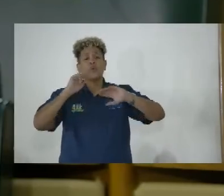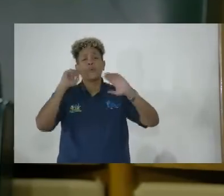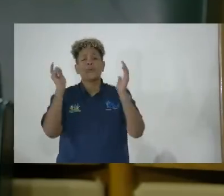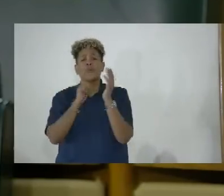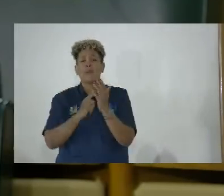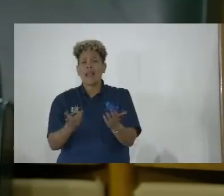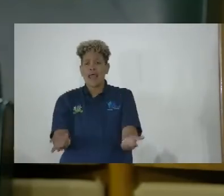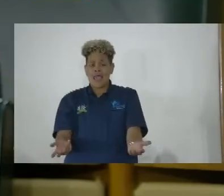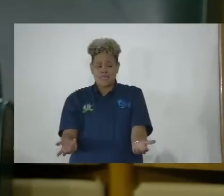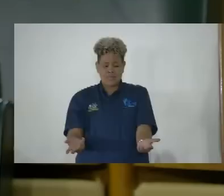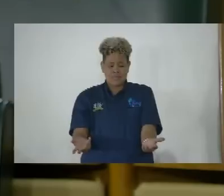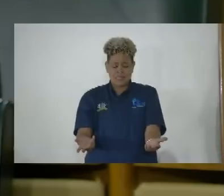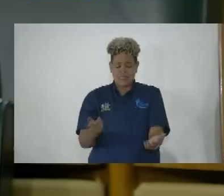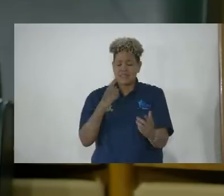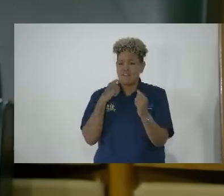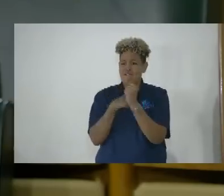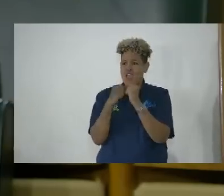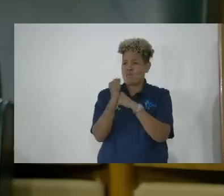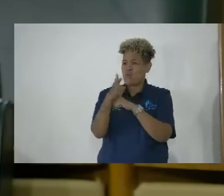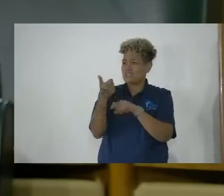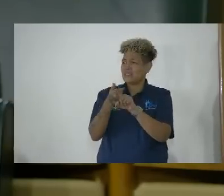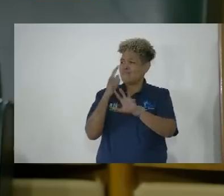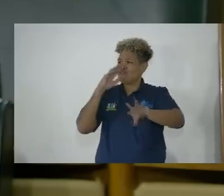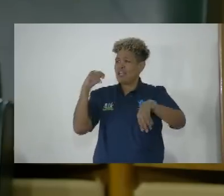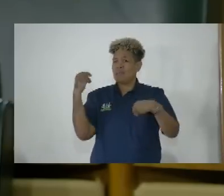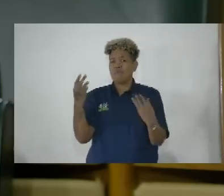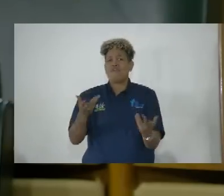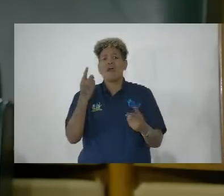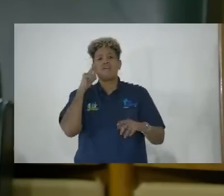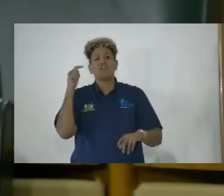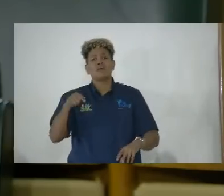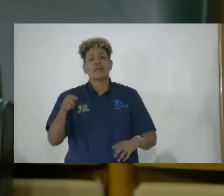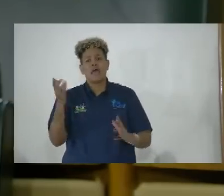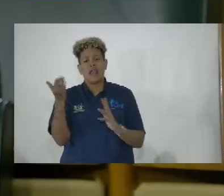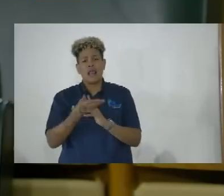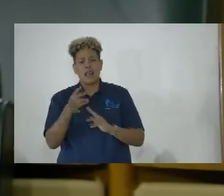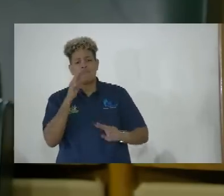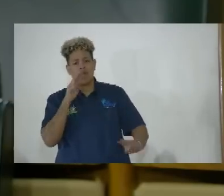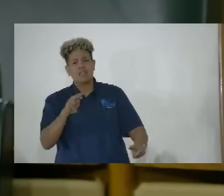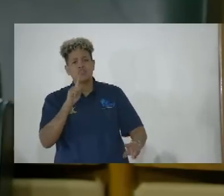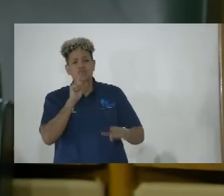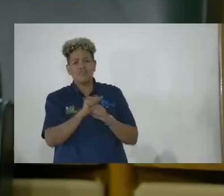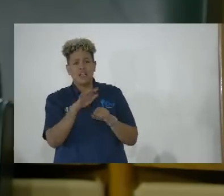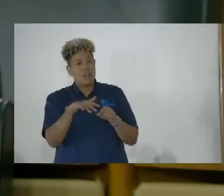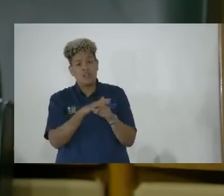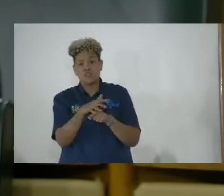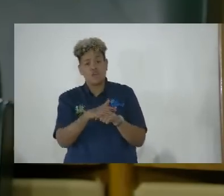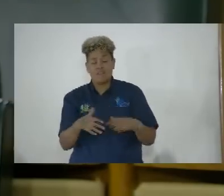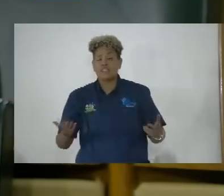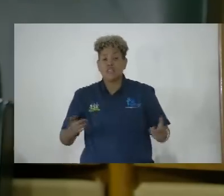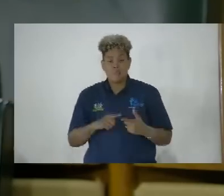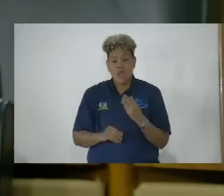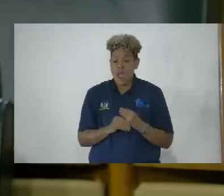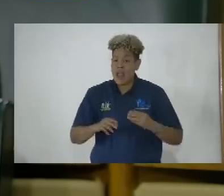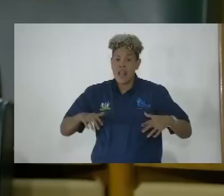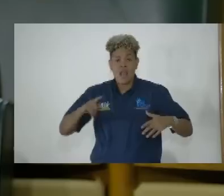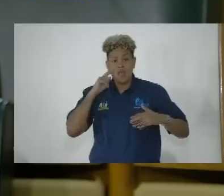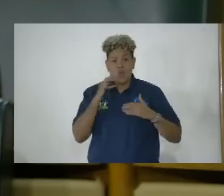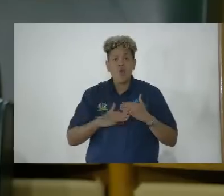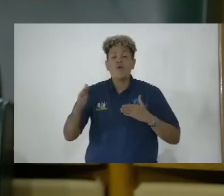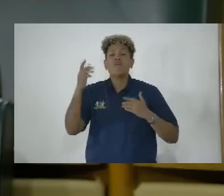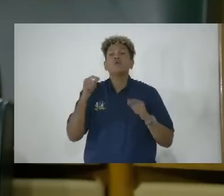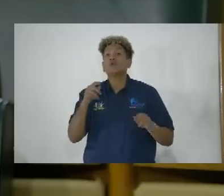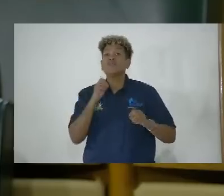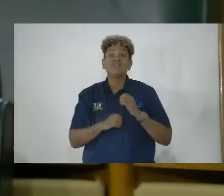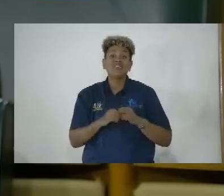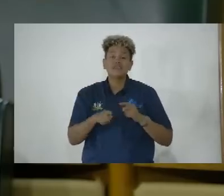recognize that the framework that provides for that intervention is insufficient and does not go forward to do so,